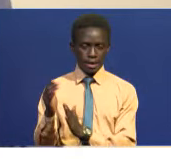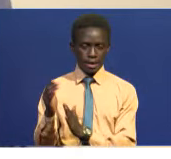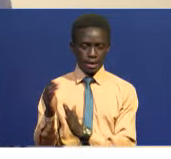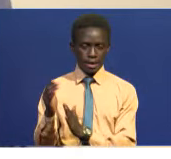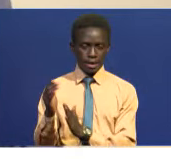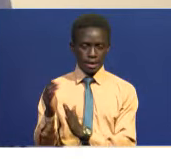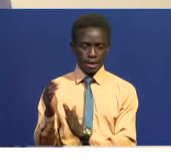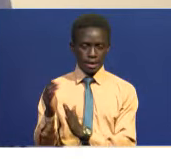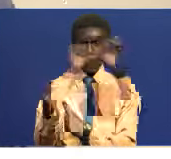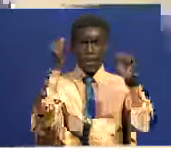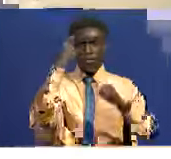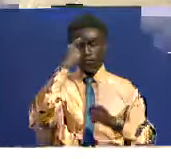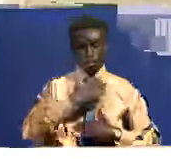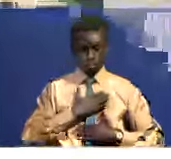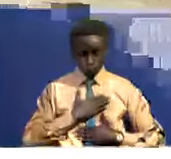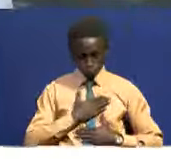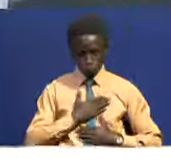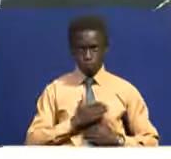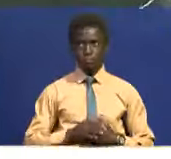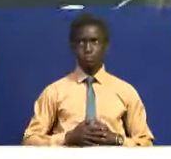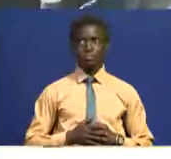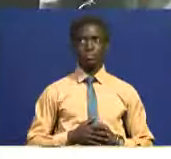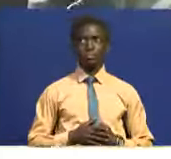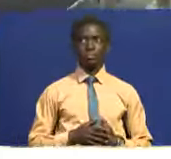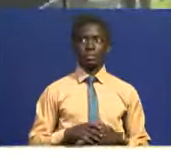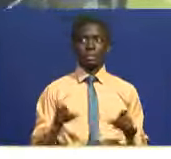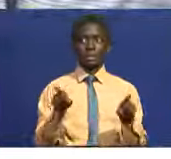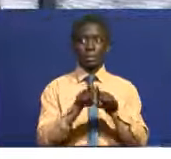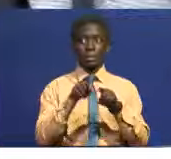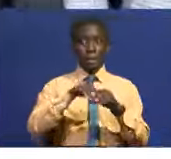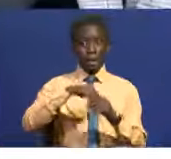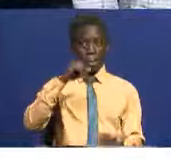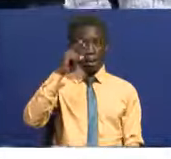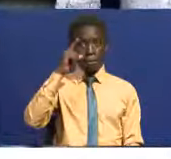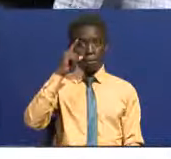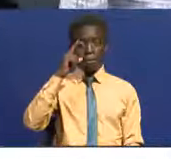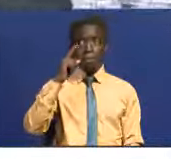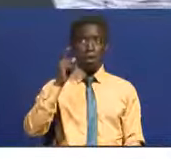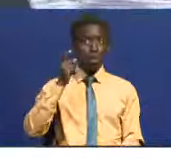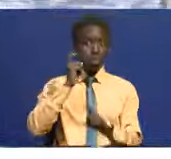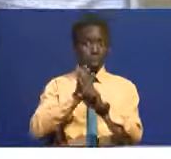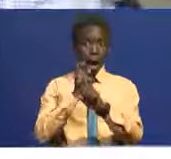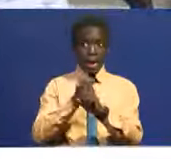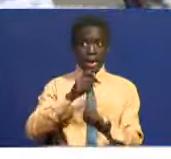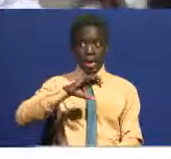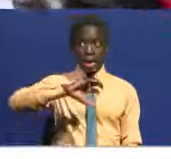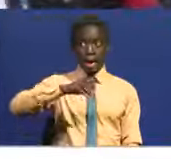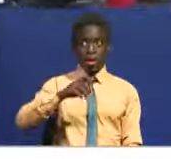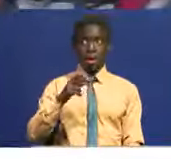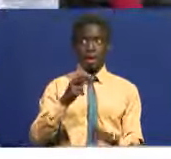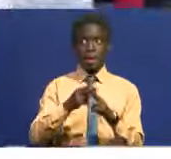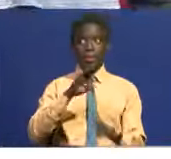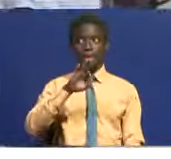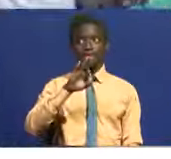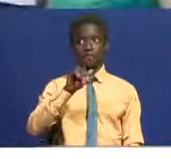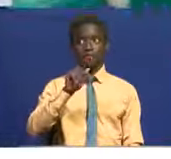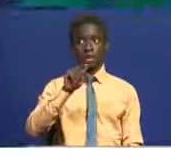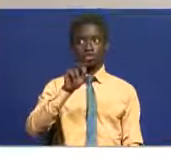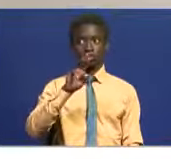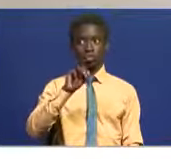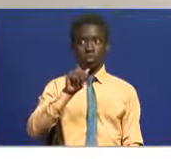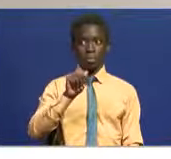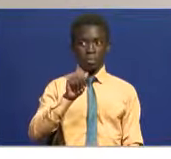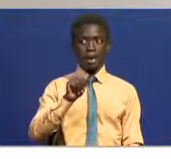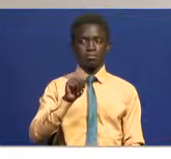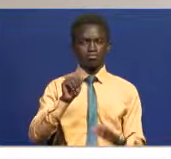President. In the coastal Kwale County, Governor Fatuma Achani commended the nomination of former Mombasa Governor